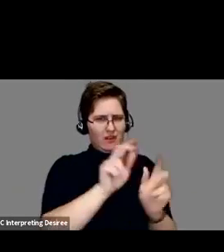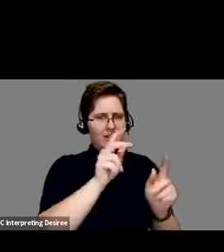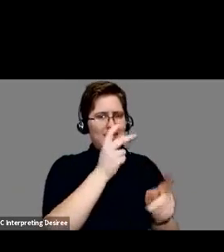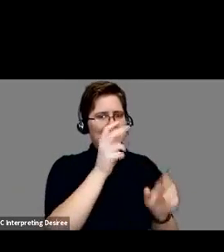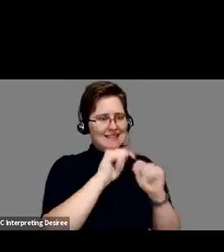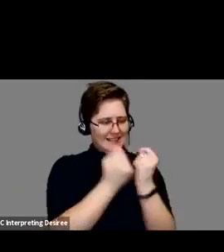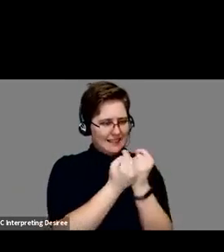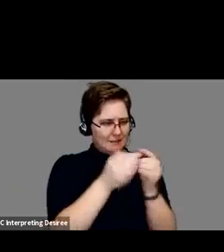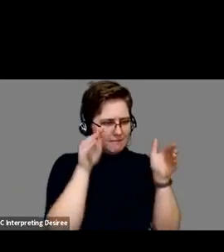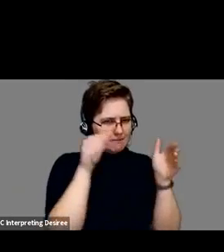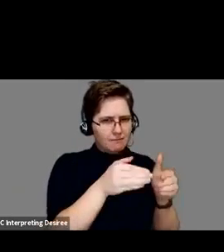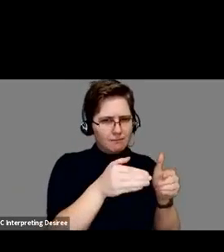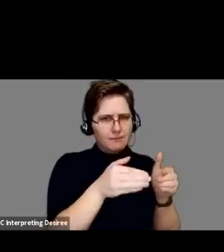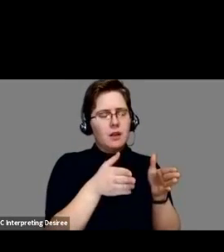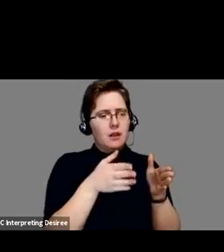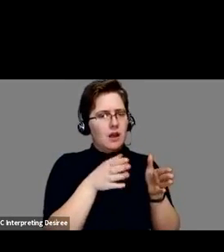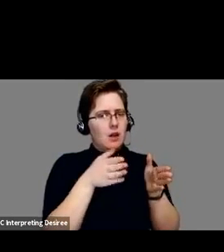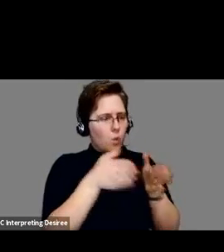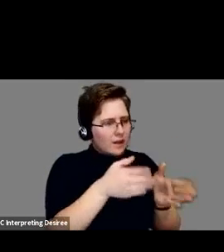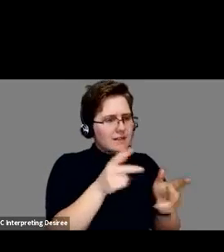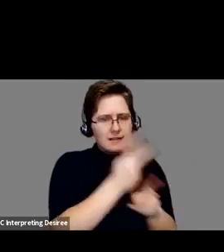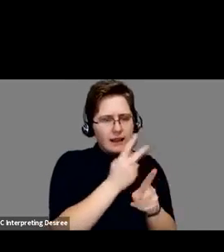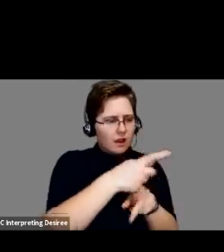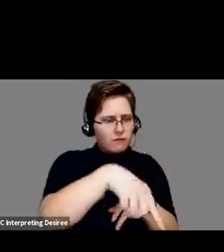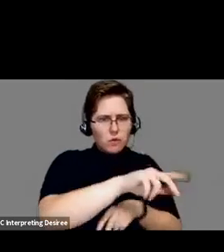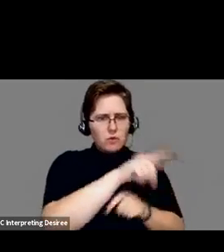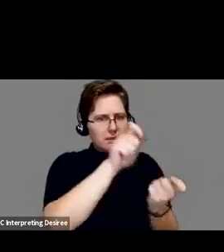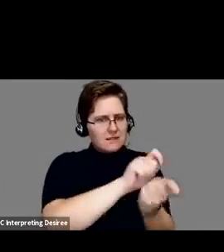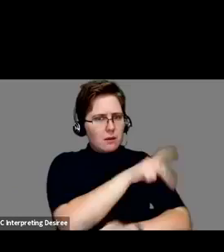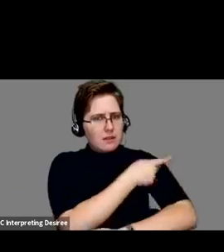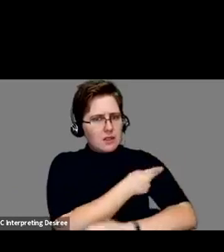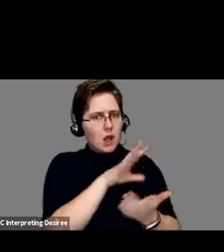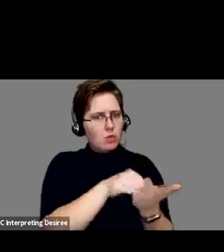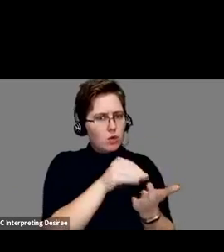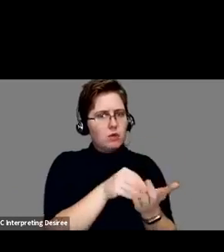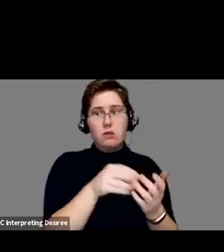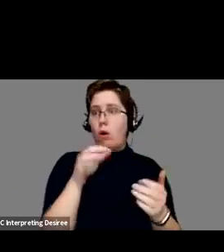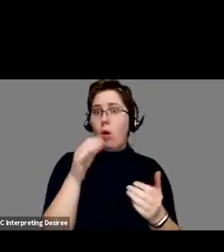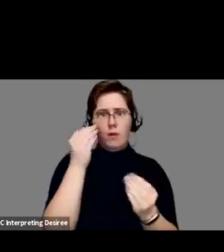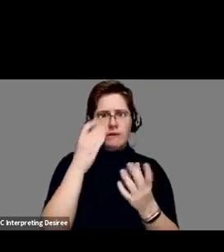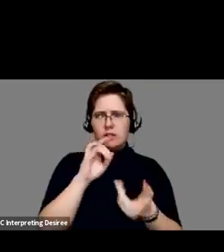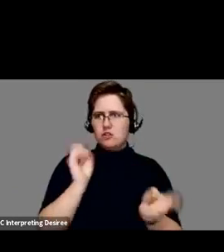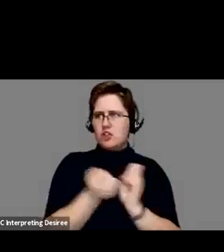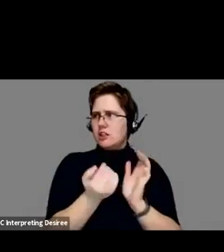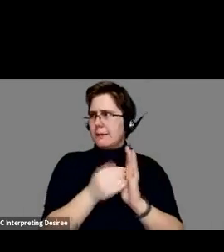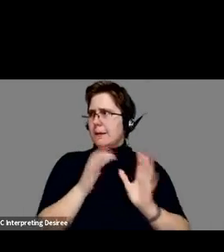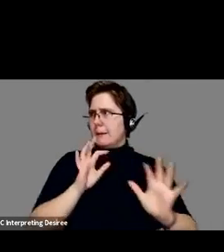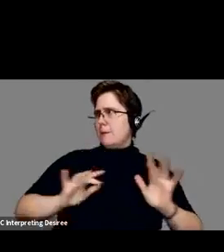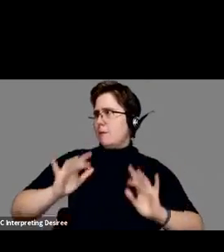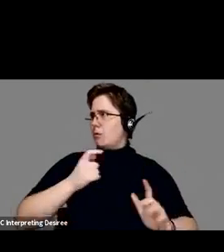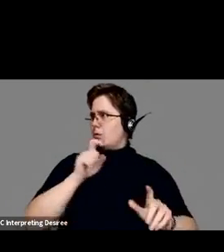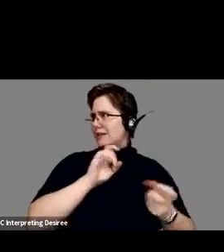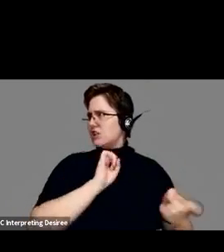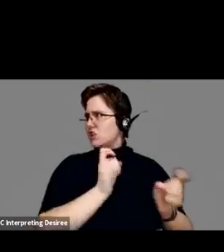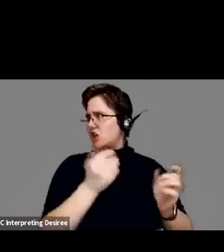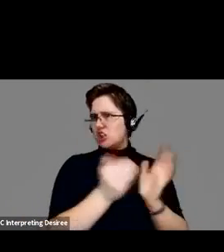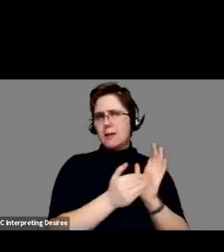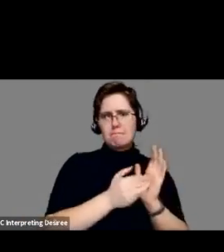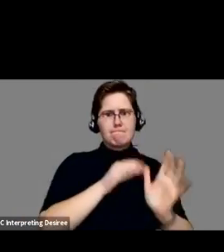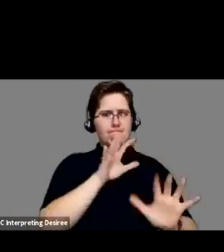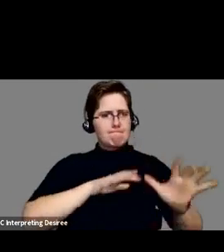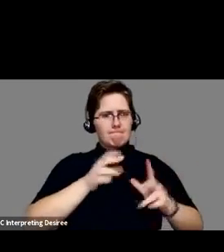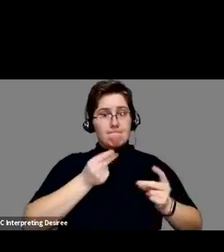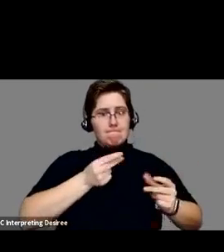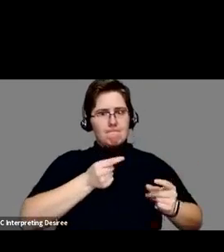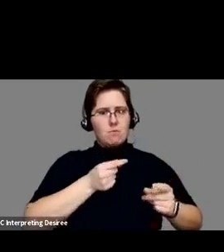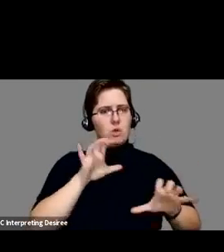teams, care pathways, and learn as the rapidly changing information was requiring us to change in a rapid way. And